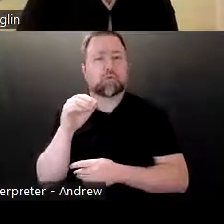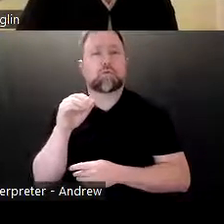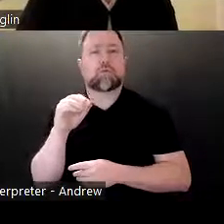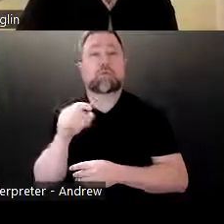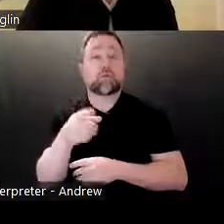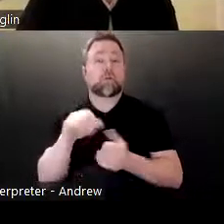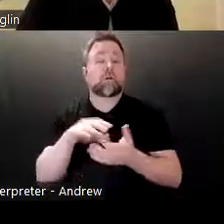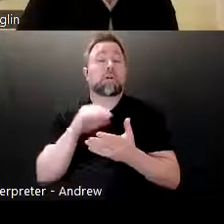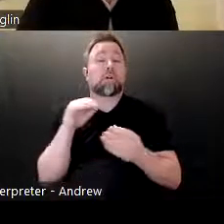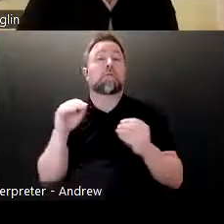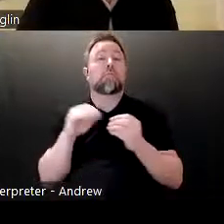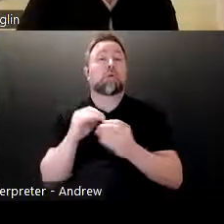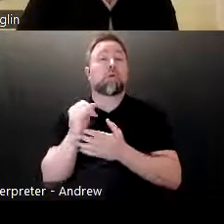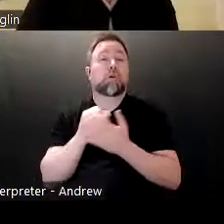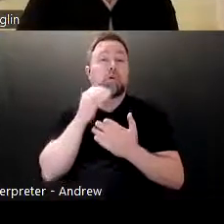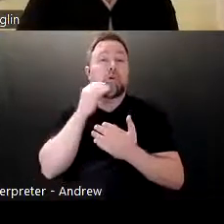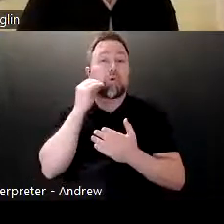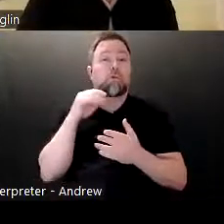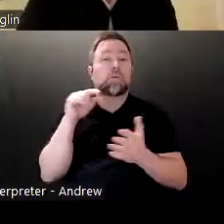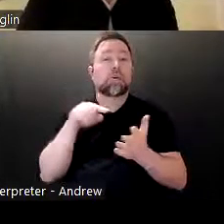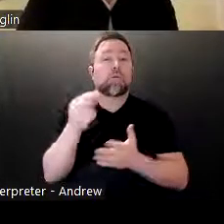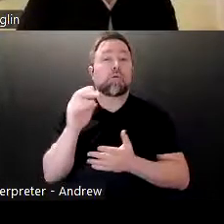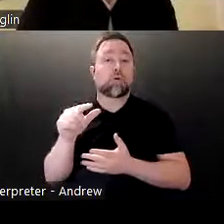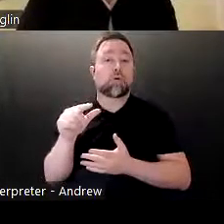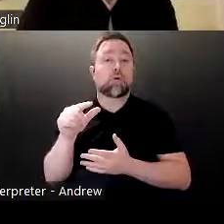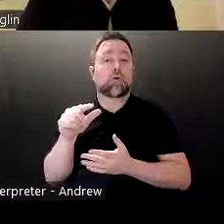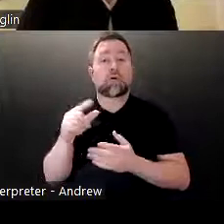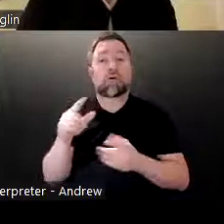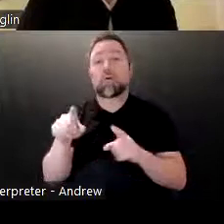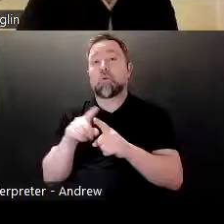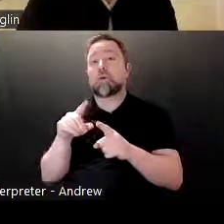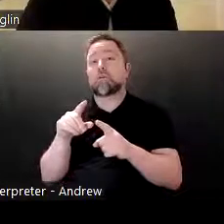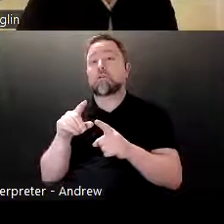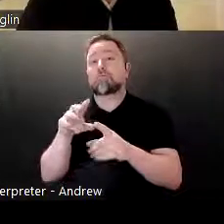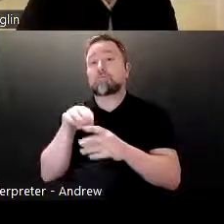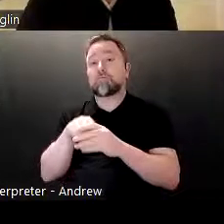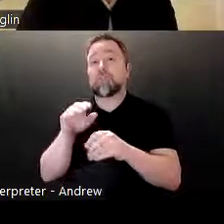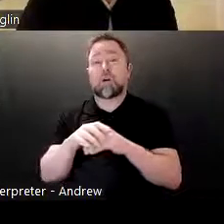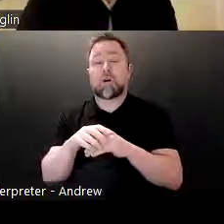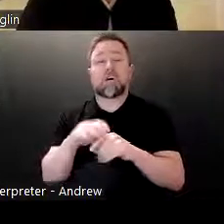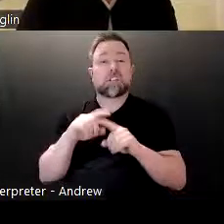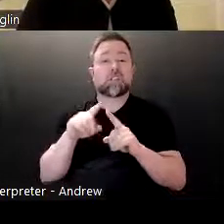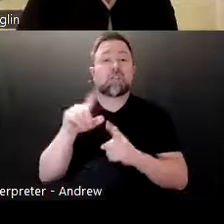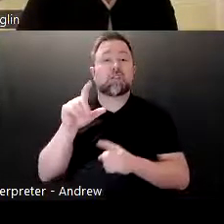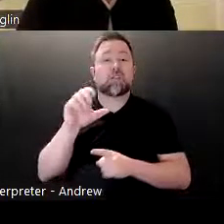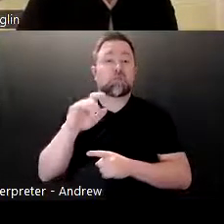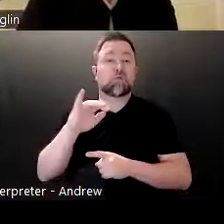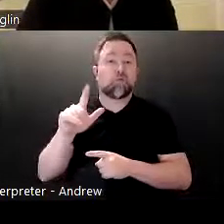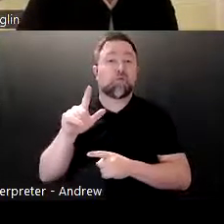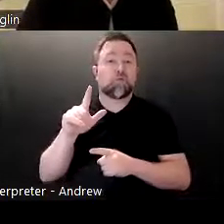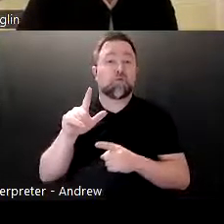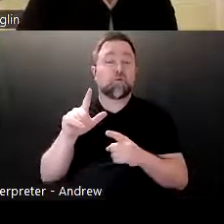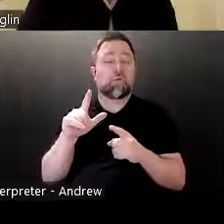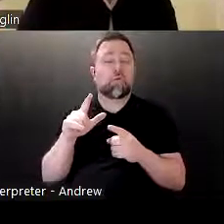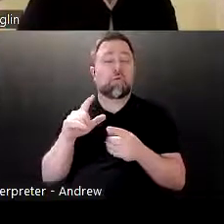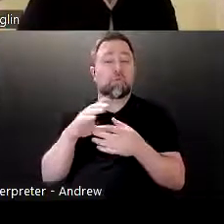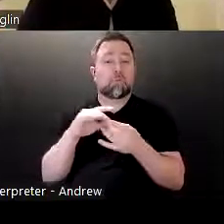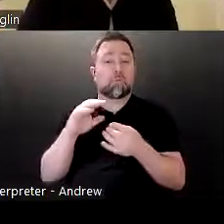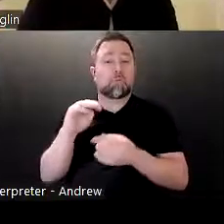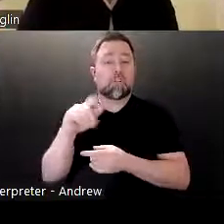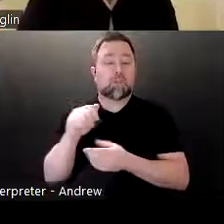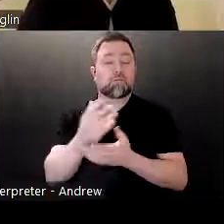learn more at artisthomes.org or engaging with them on various social platforms. Because this is a